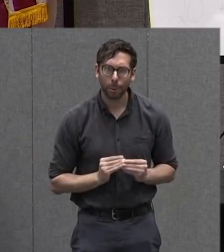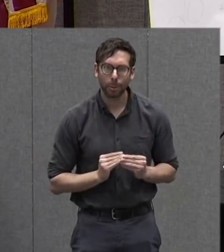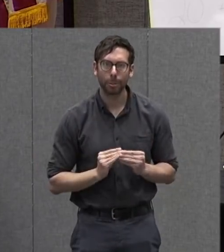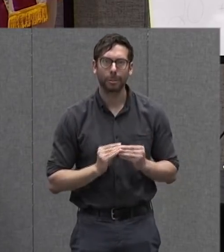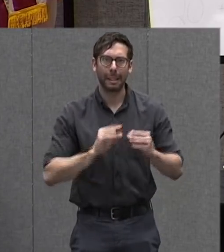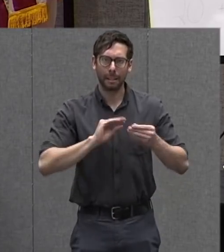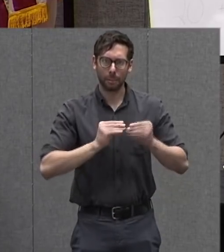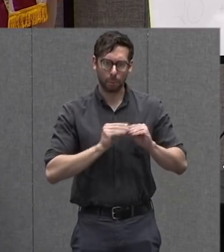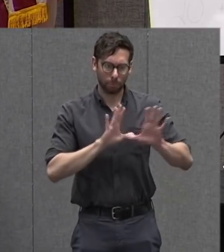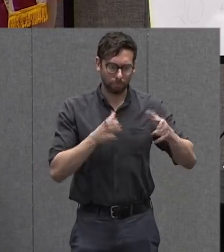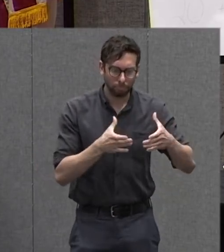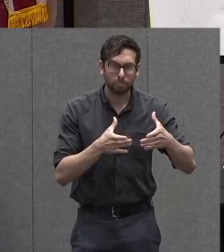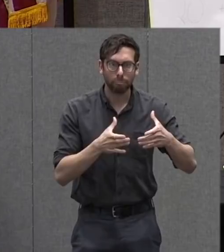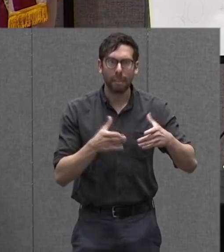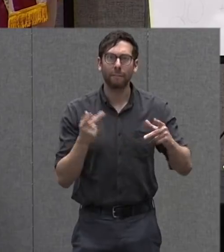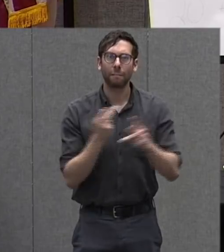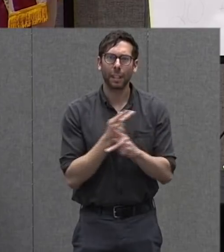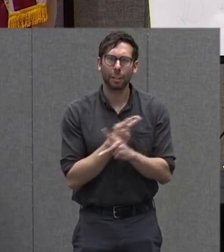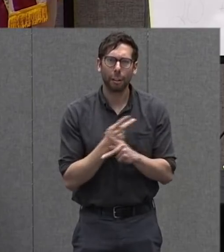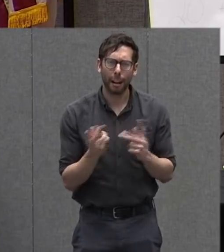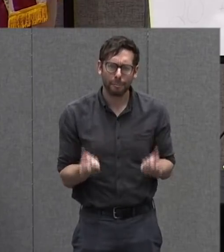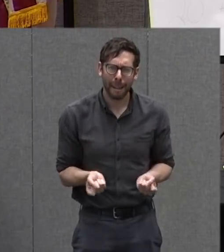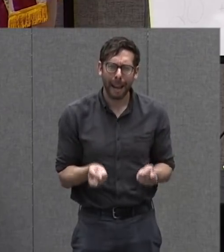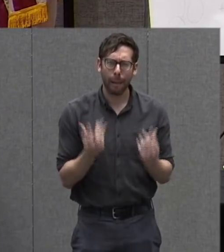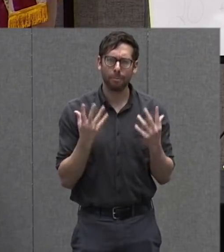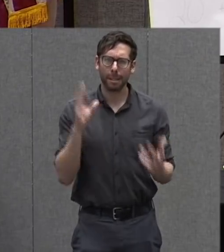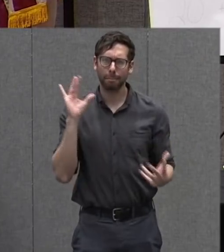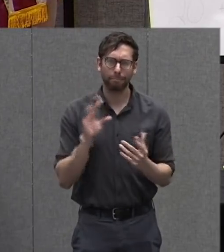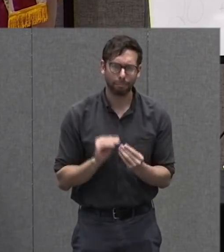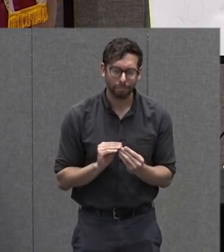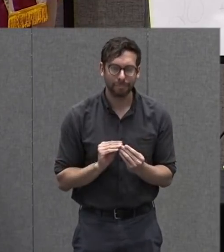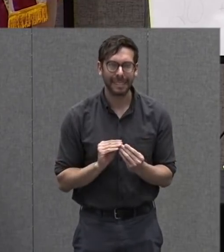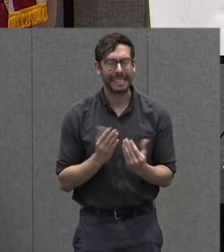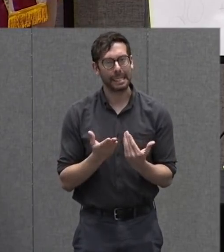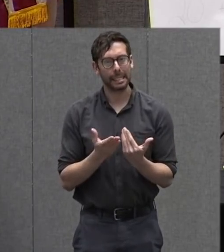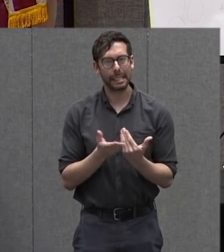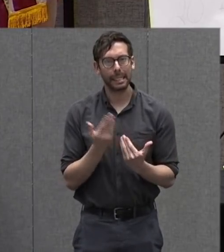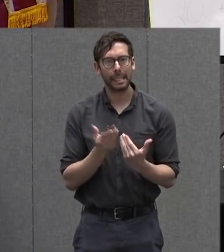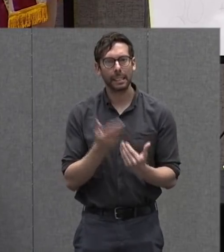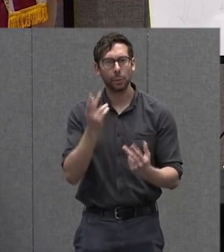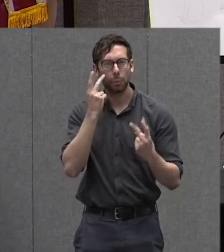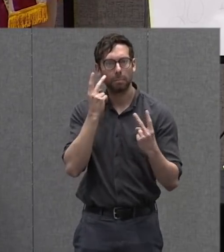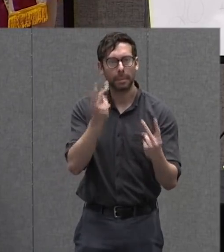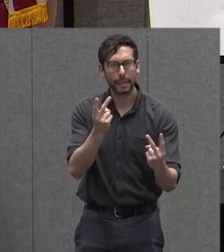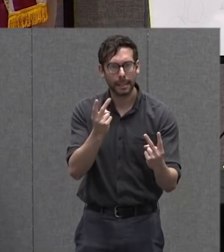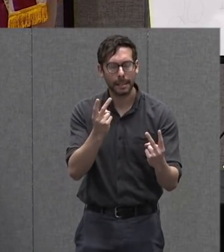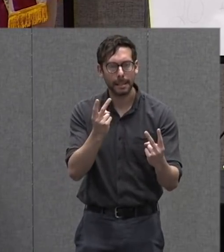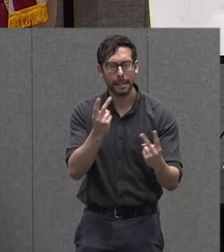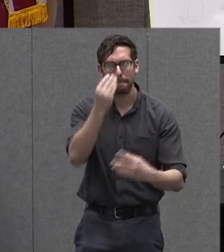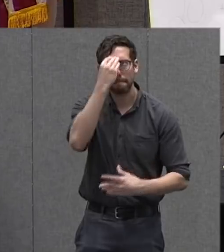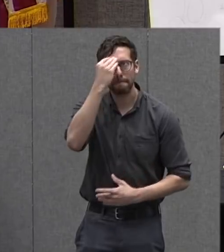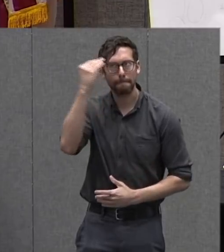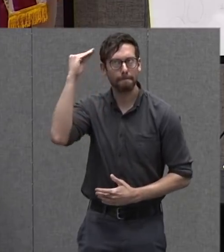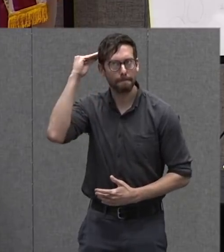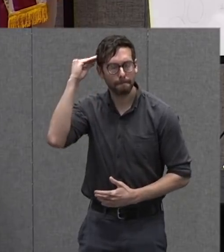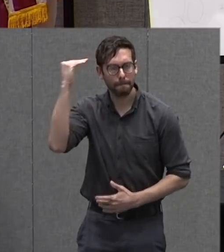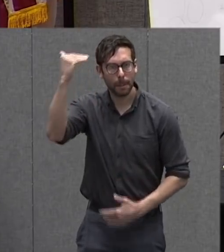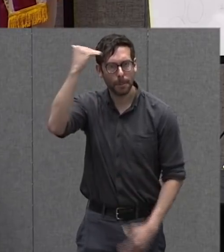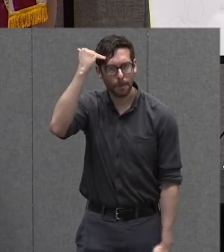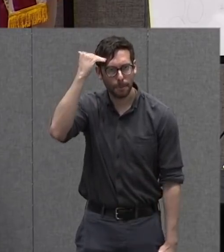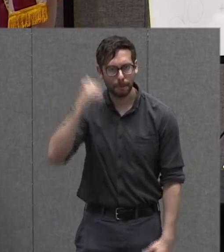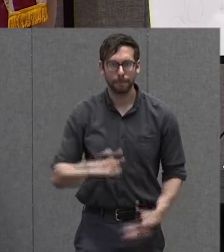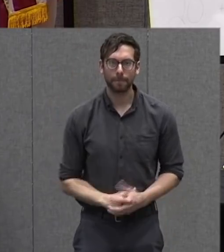and hopefully in an efficient way, a way that's easy for you to see and to know. So first, let's look at